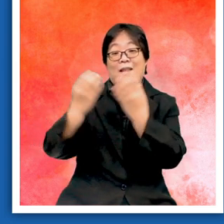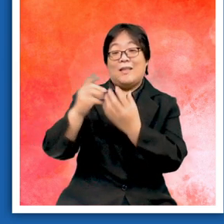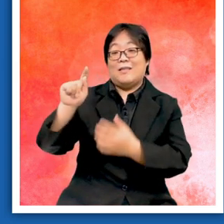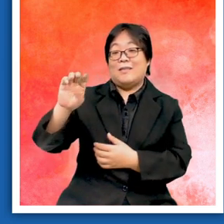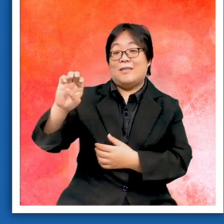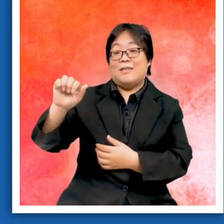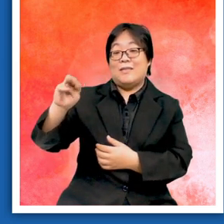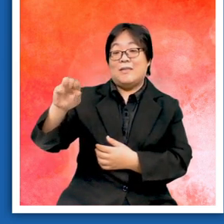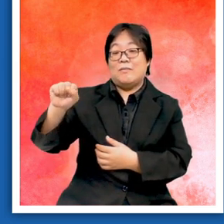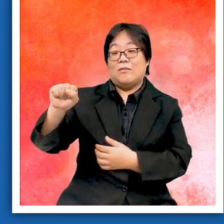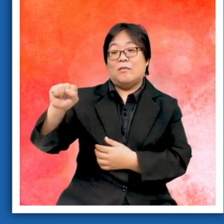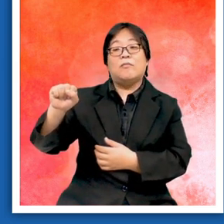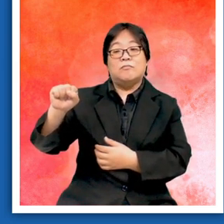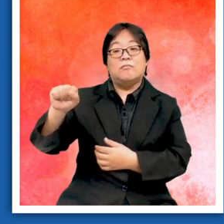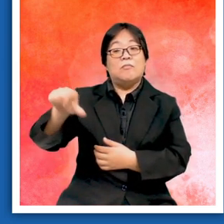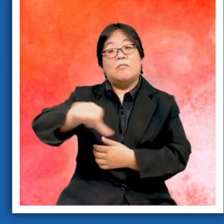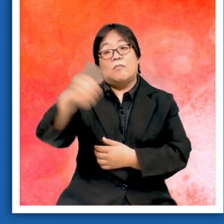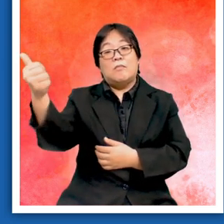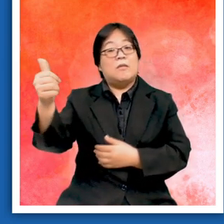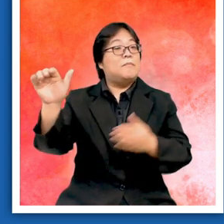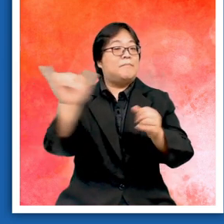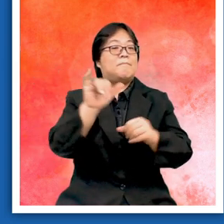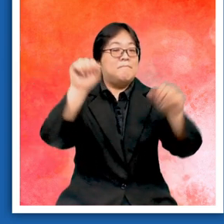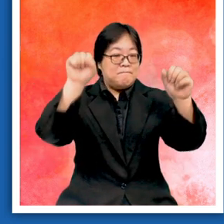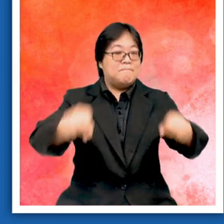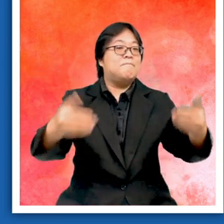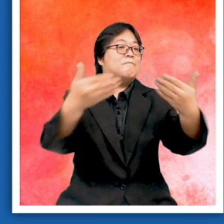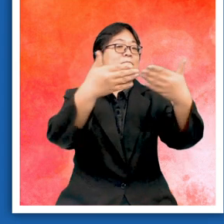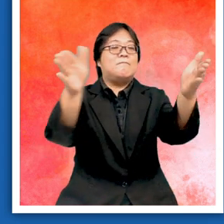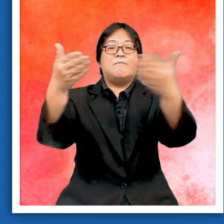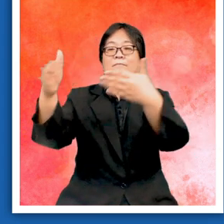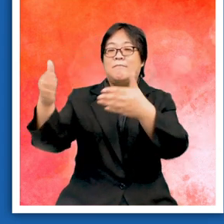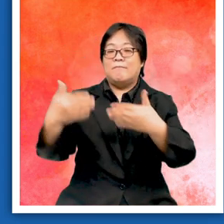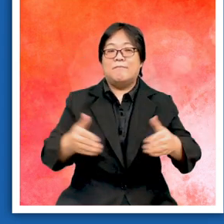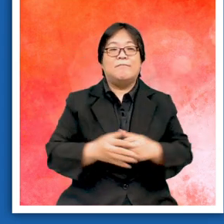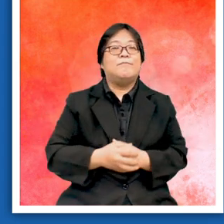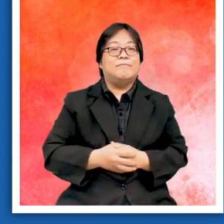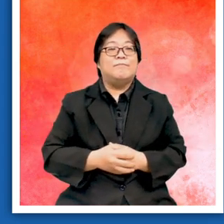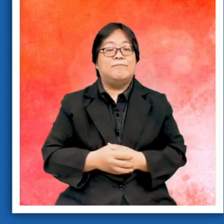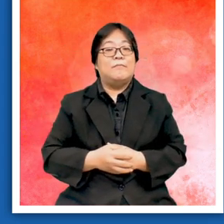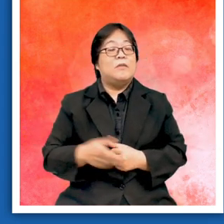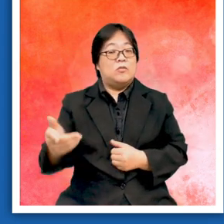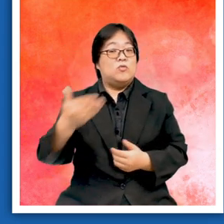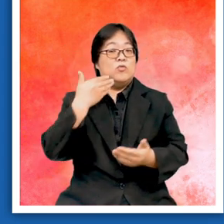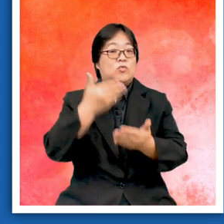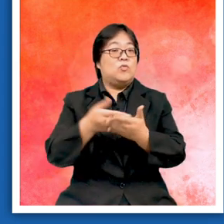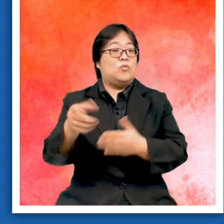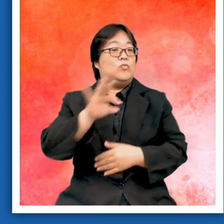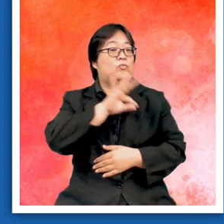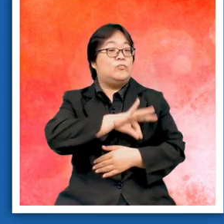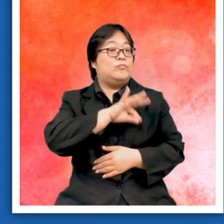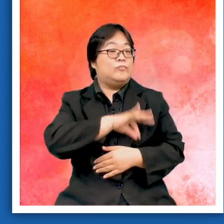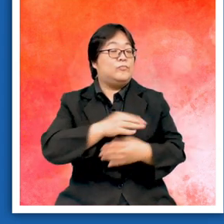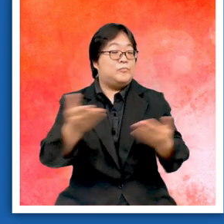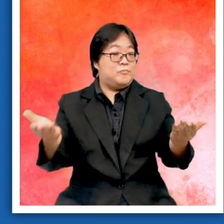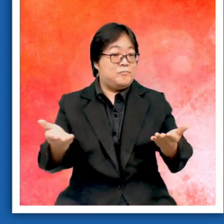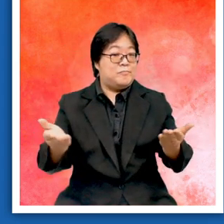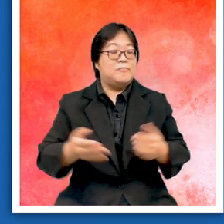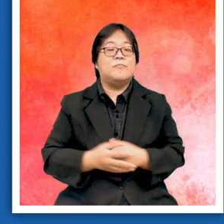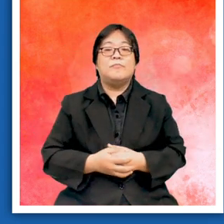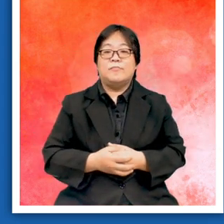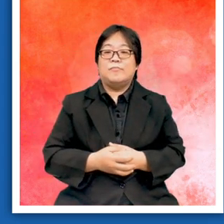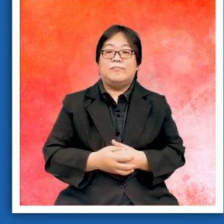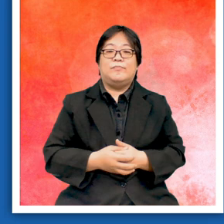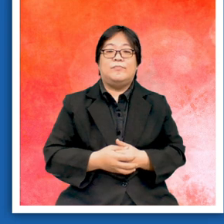be accessible for everybody in the class team. So the advantage in here